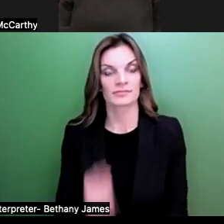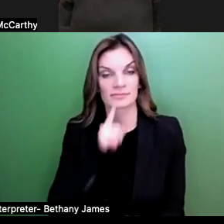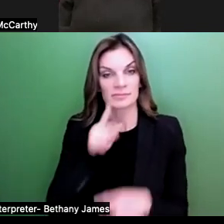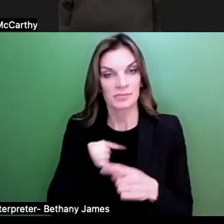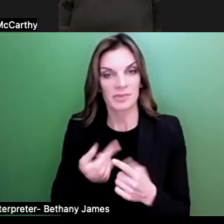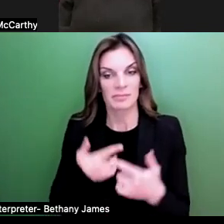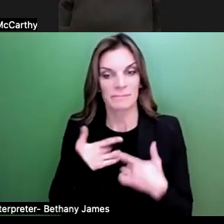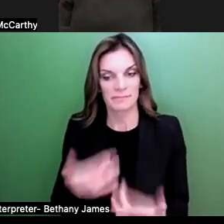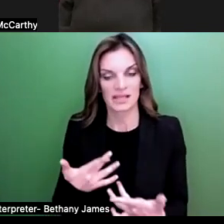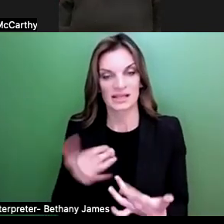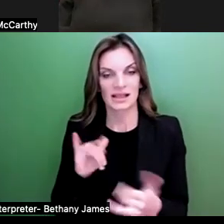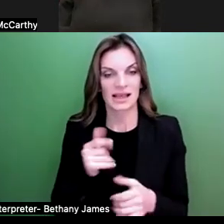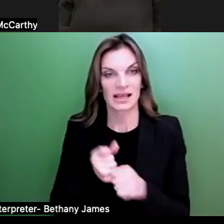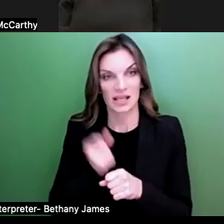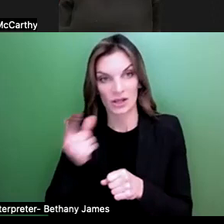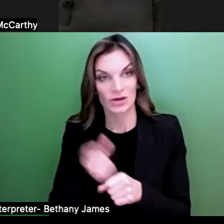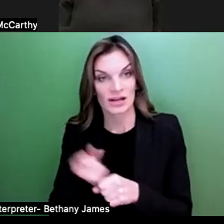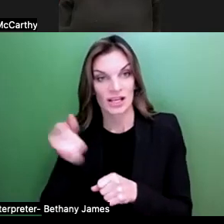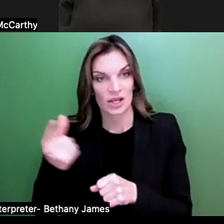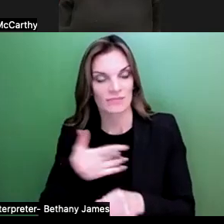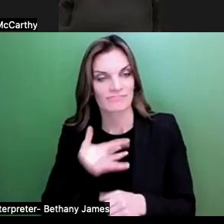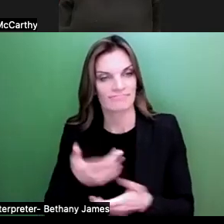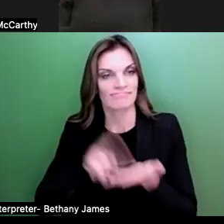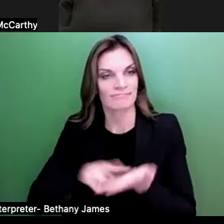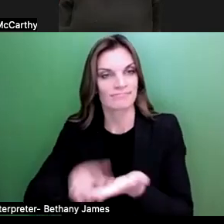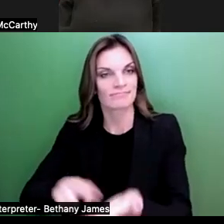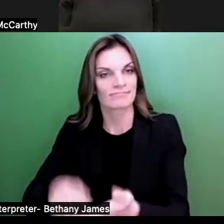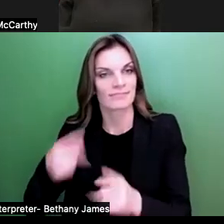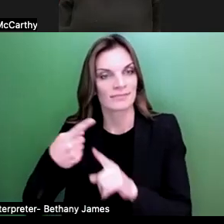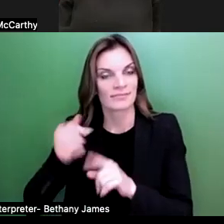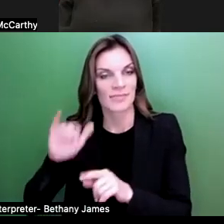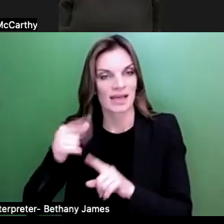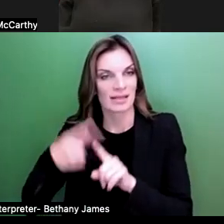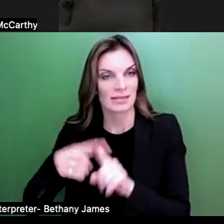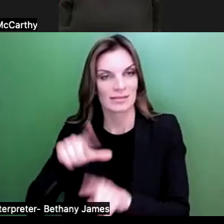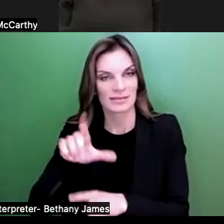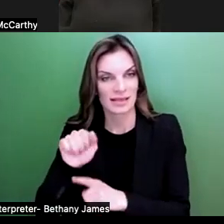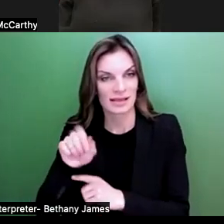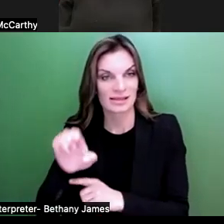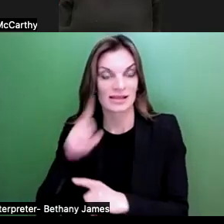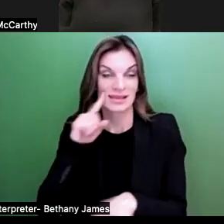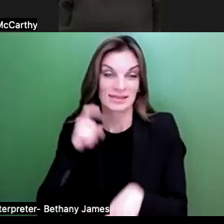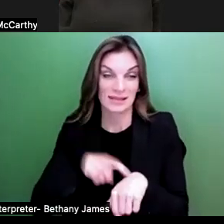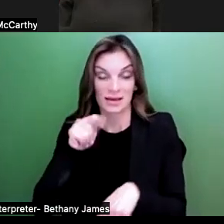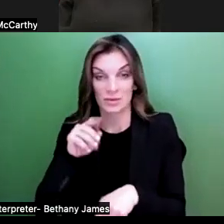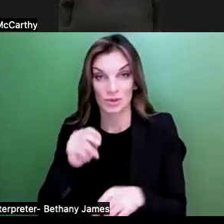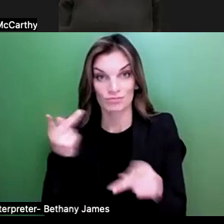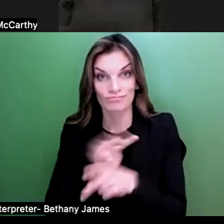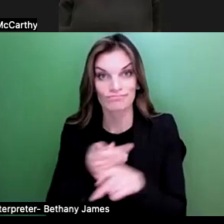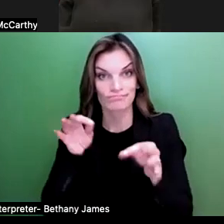year-to-year lease, I think, for I don't know how long. I think it's just time to make some decisions and figure out what's going to